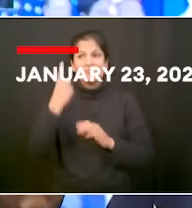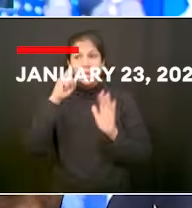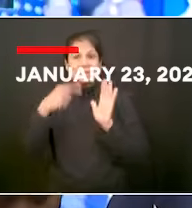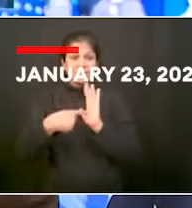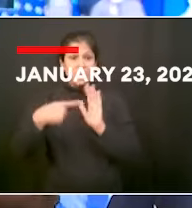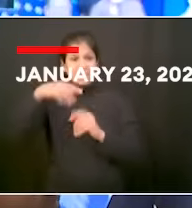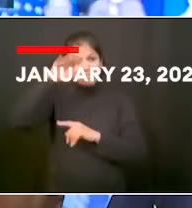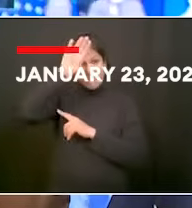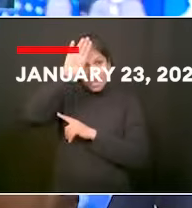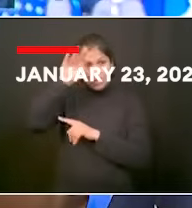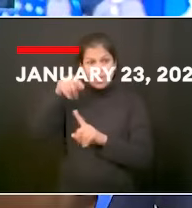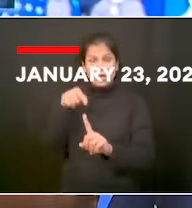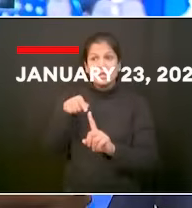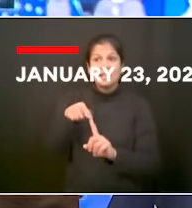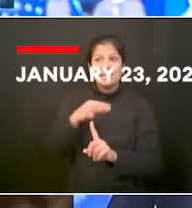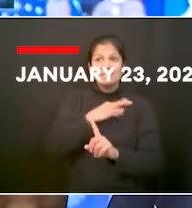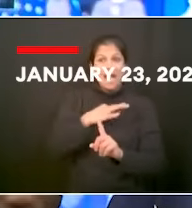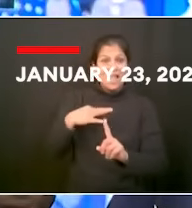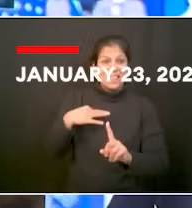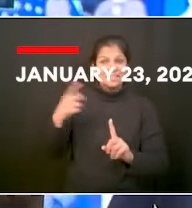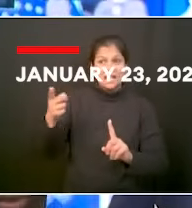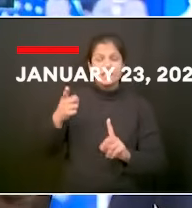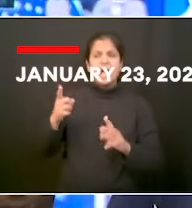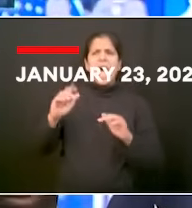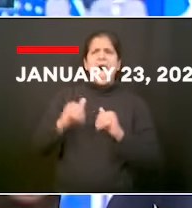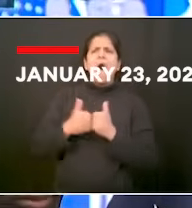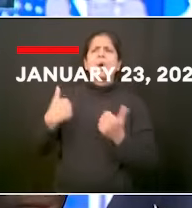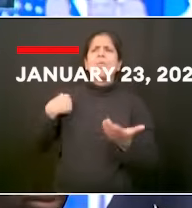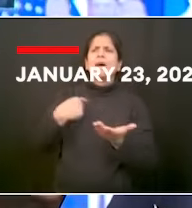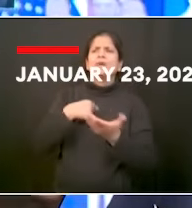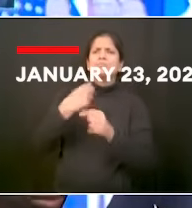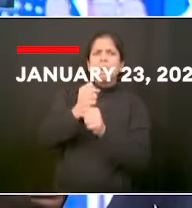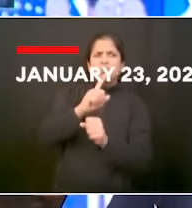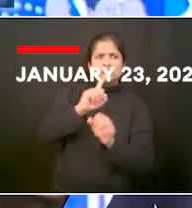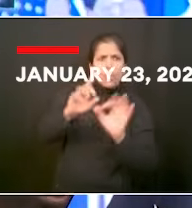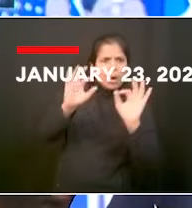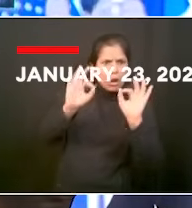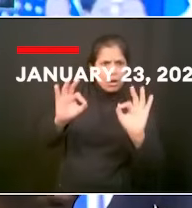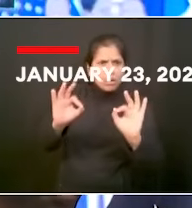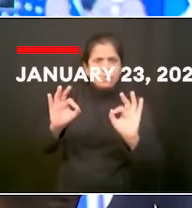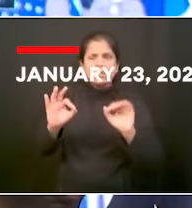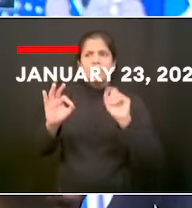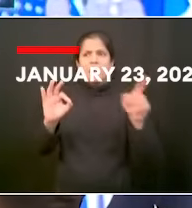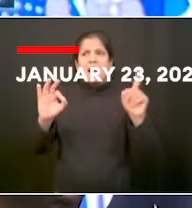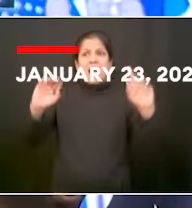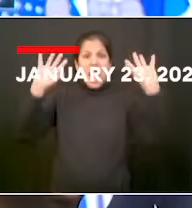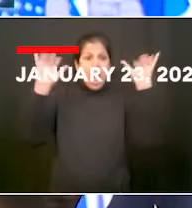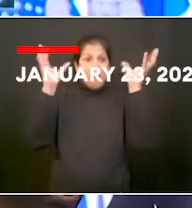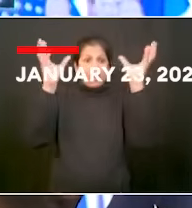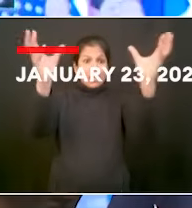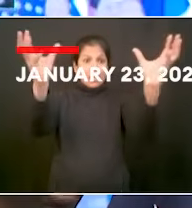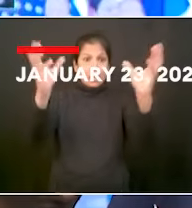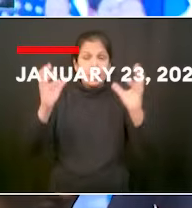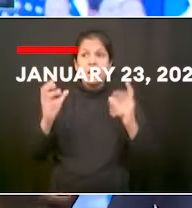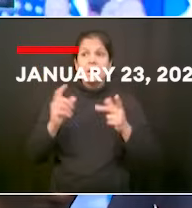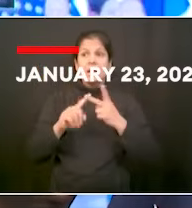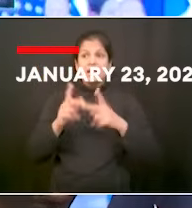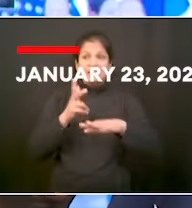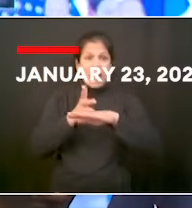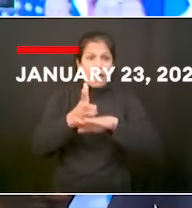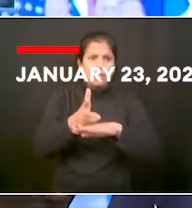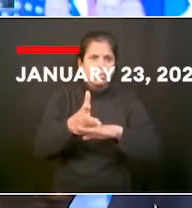is how do we make sure that we do not have ambulances that are being prevented from being able to access New Yorkers or access the streets? How do we make